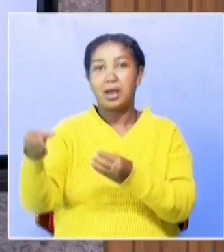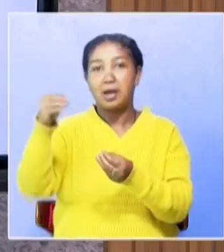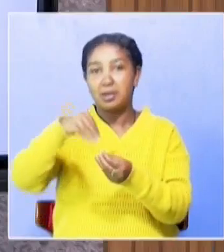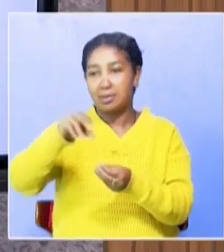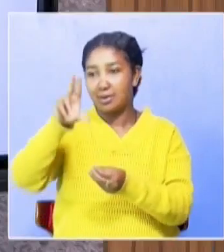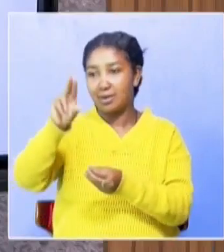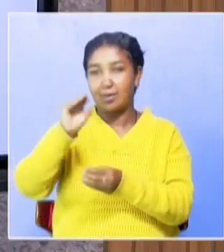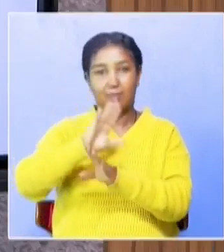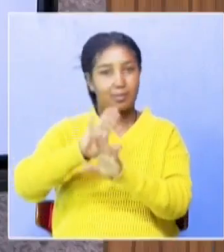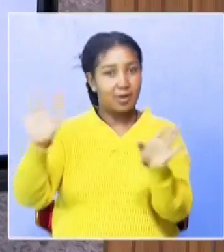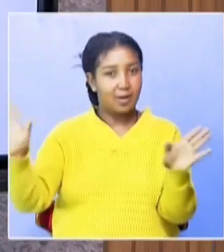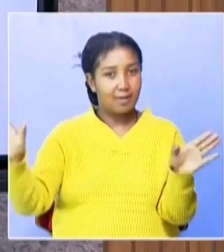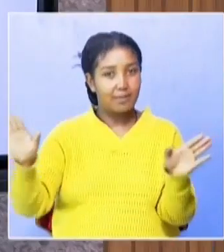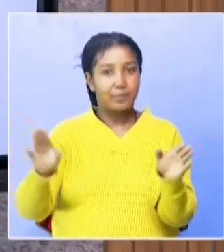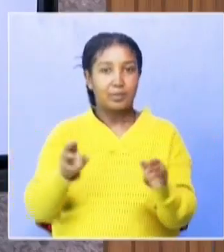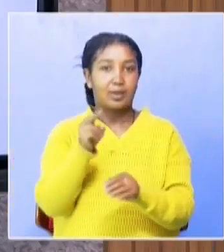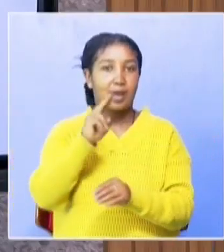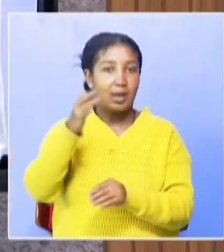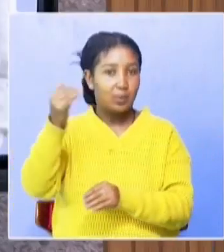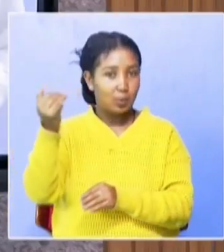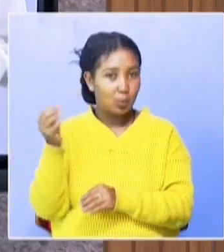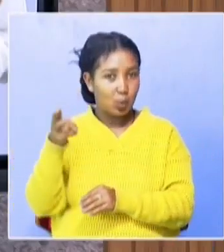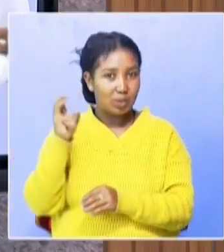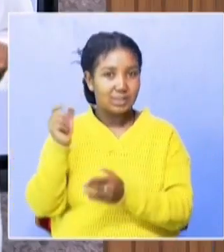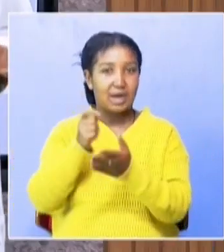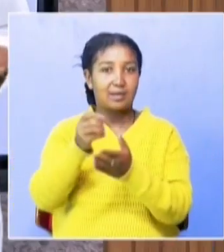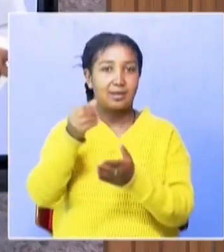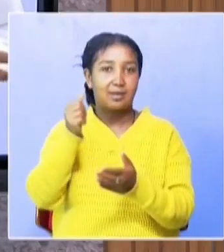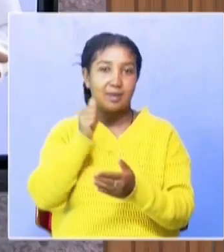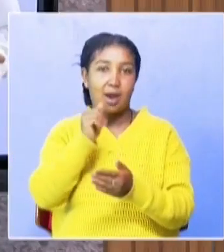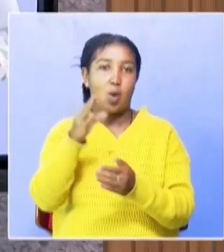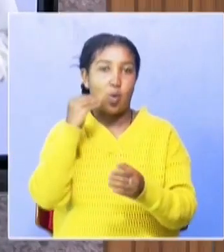here. Helen was writing her homework.